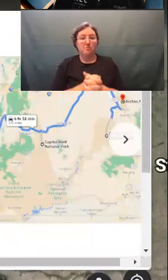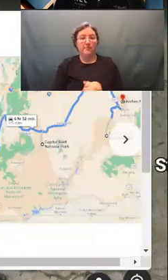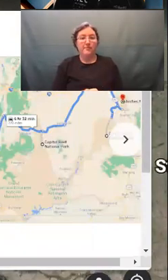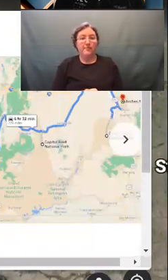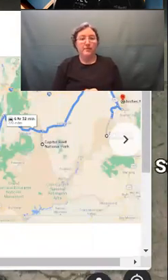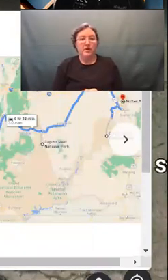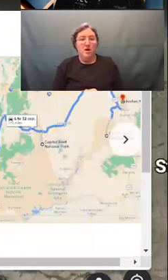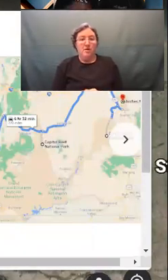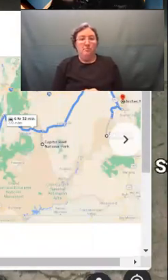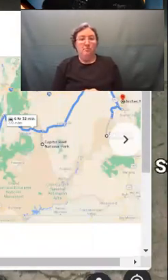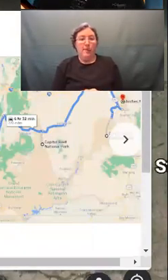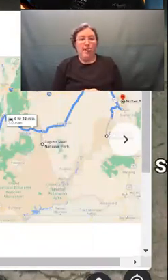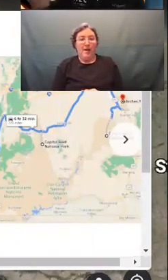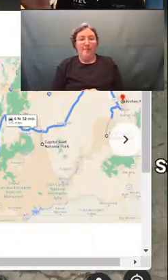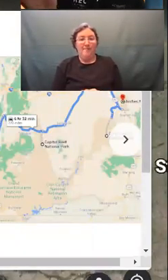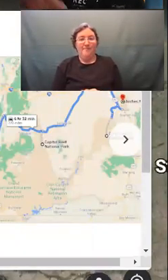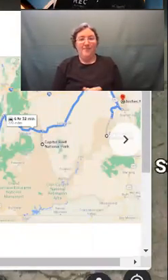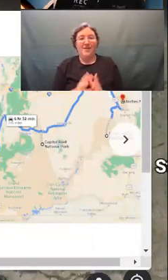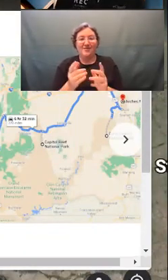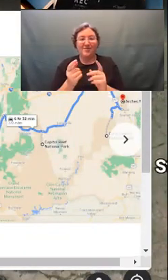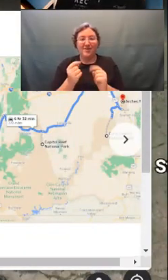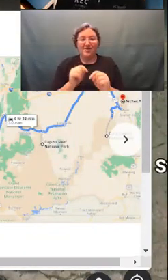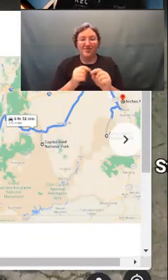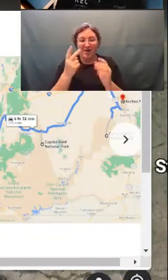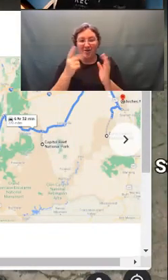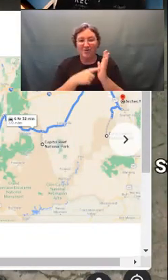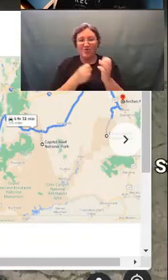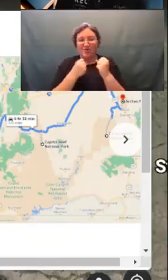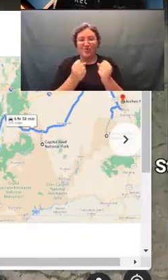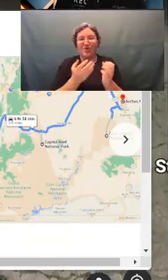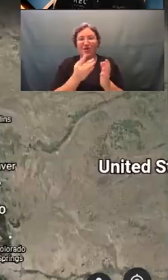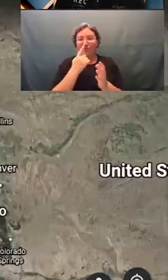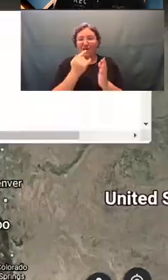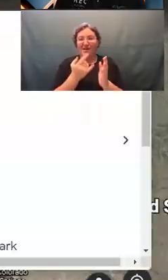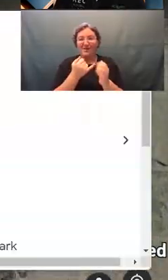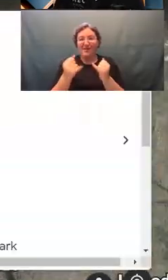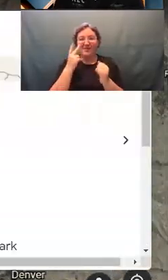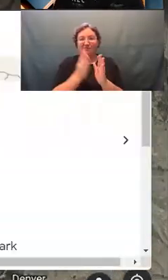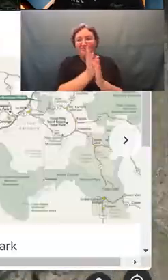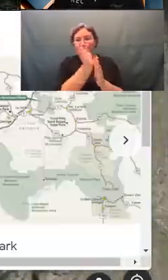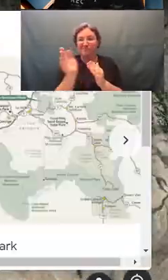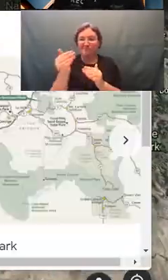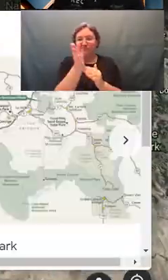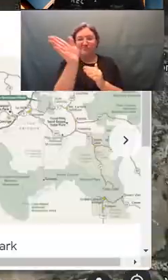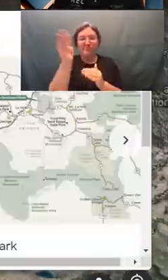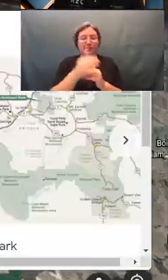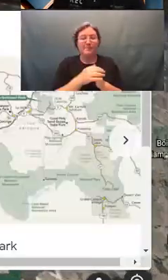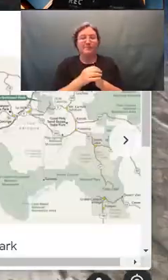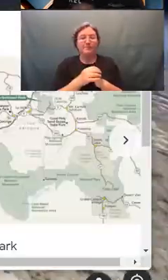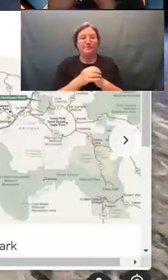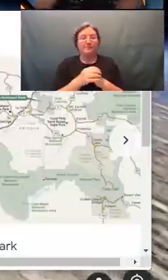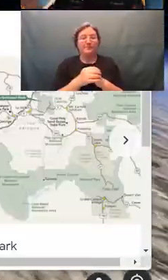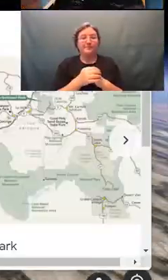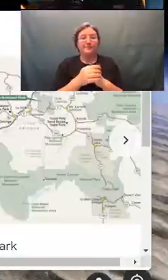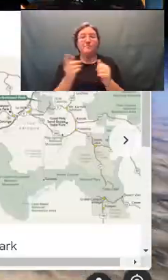I tried to replicate that Google Maps drive through the red lines just to help you out. All right, so